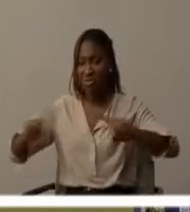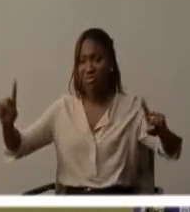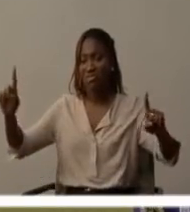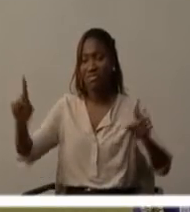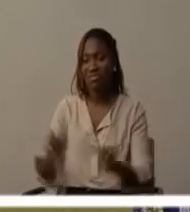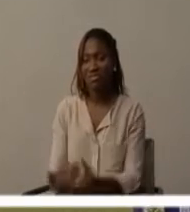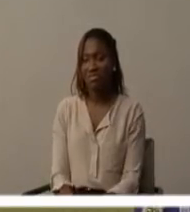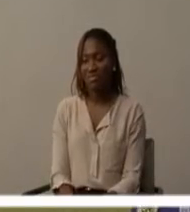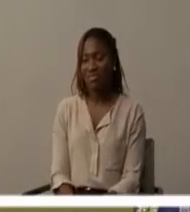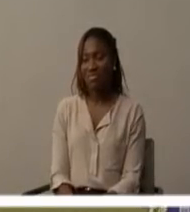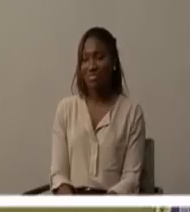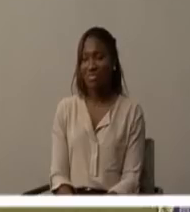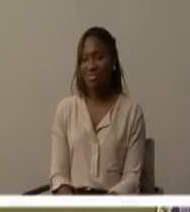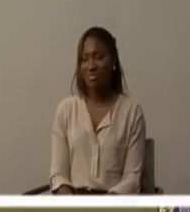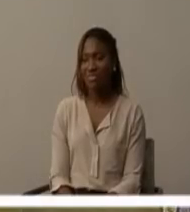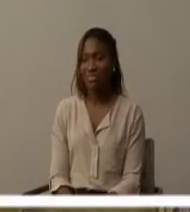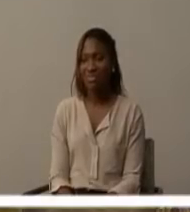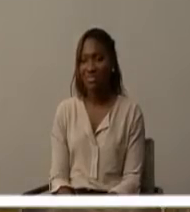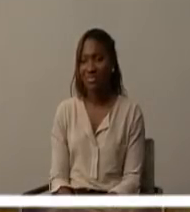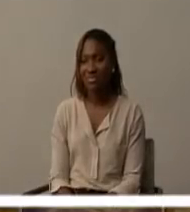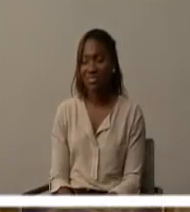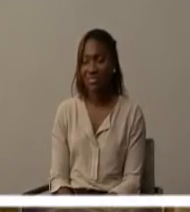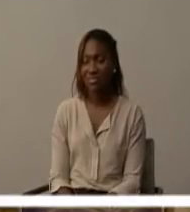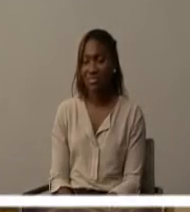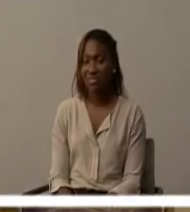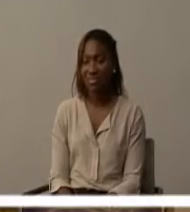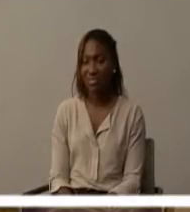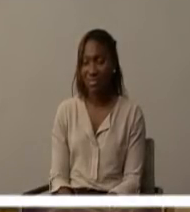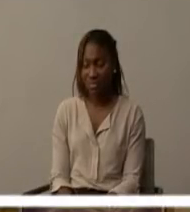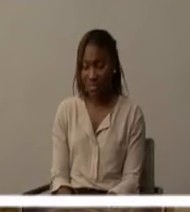Lord. Praise to you, Lord Jesus Christ.